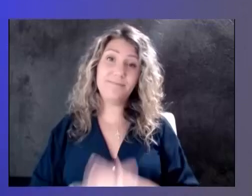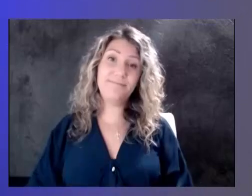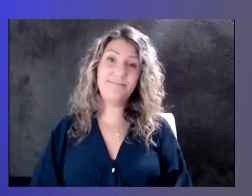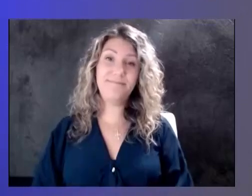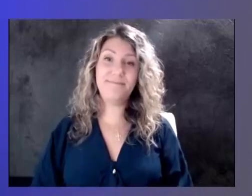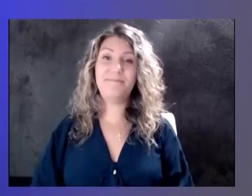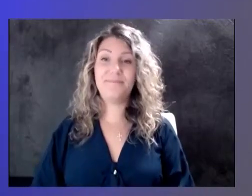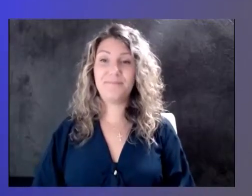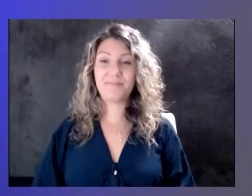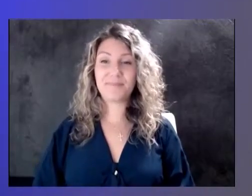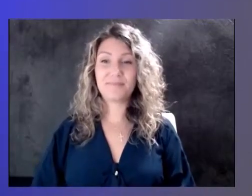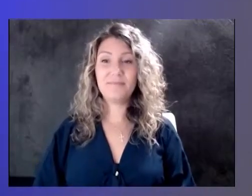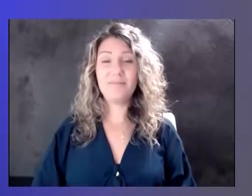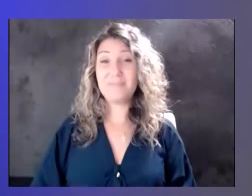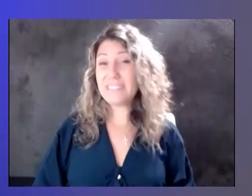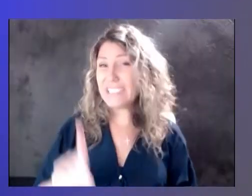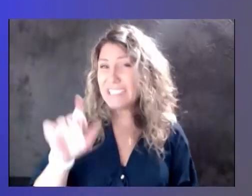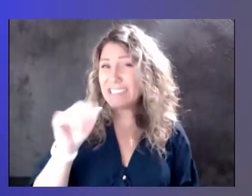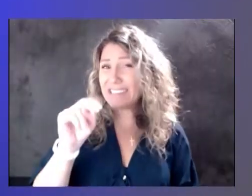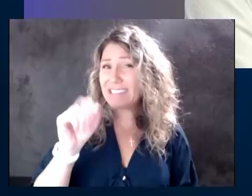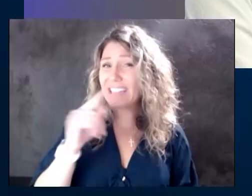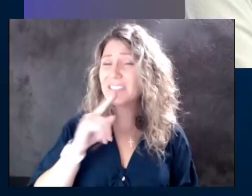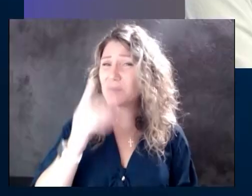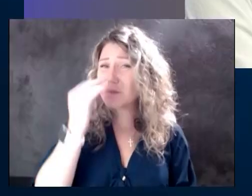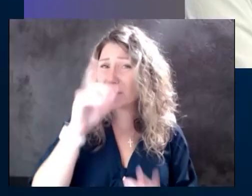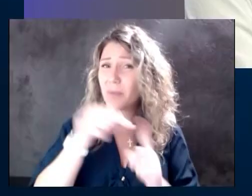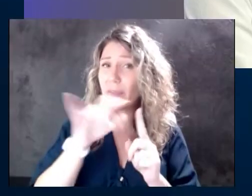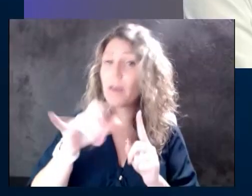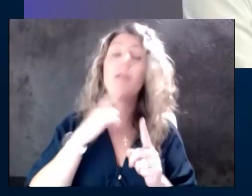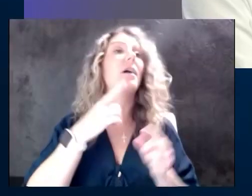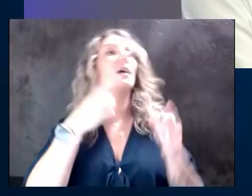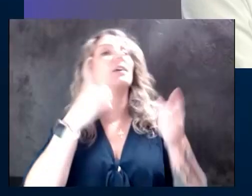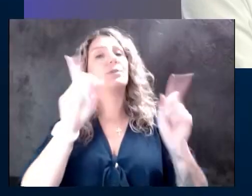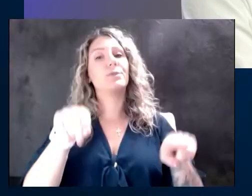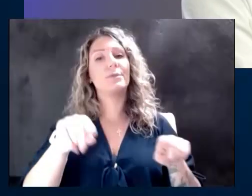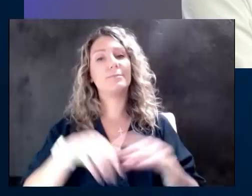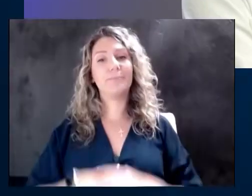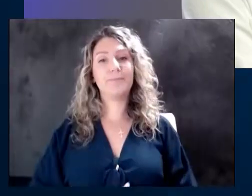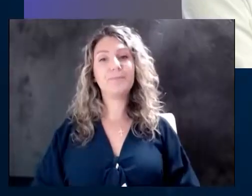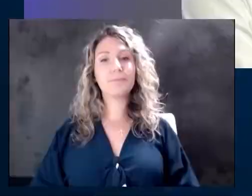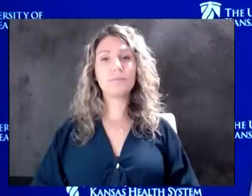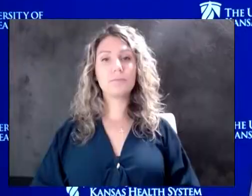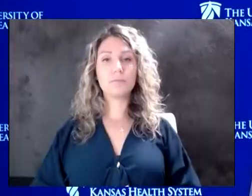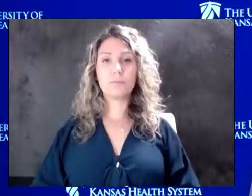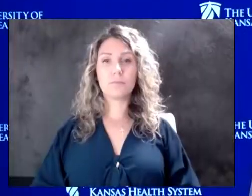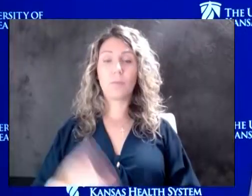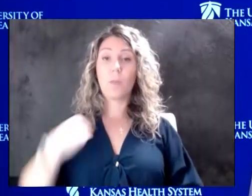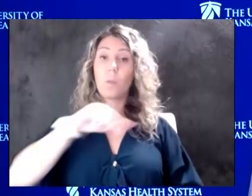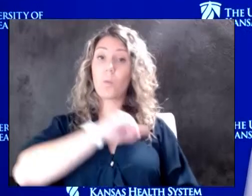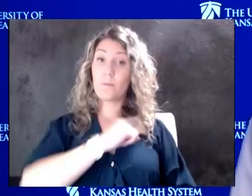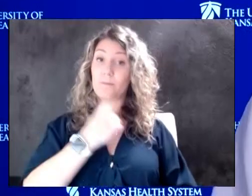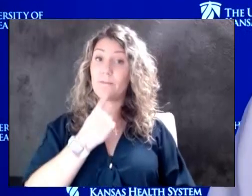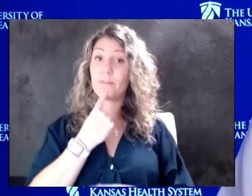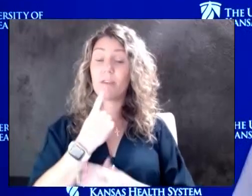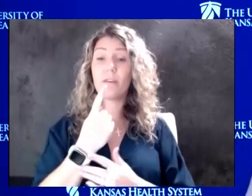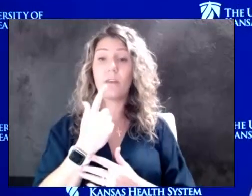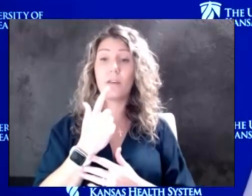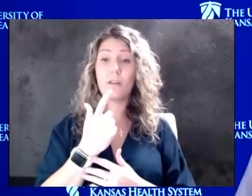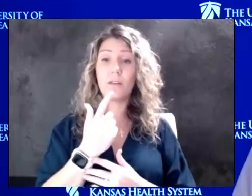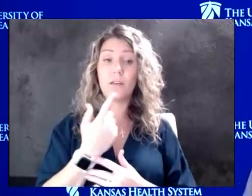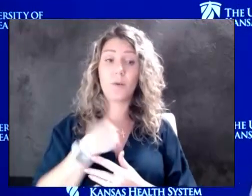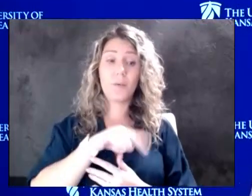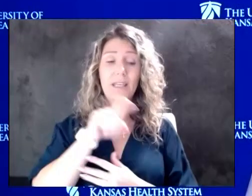Dana, what do you think about that? I agree. I mean, I think, we have stated that I think we are having to move into